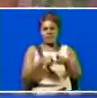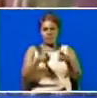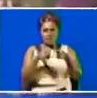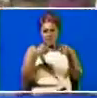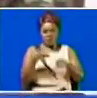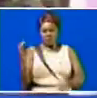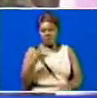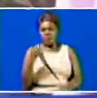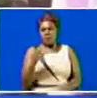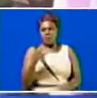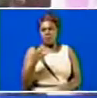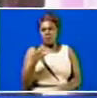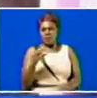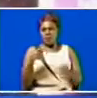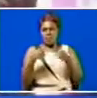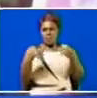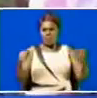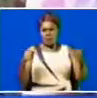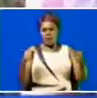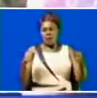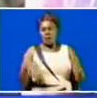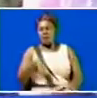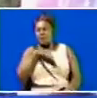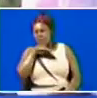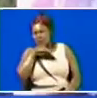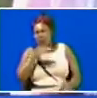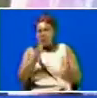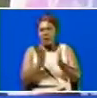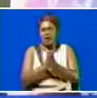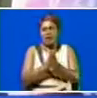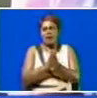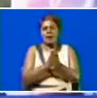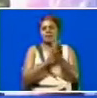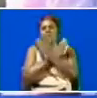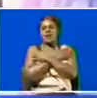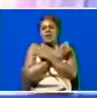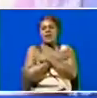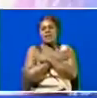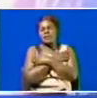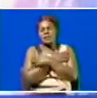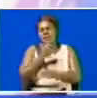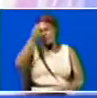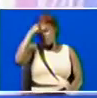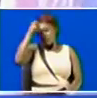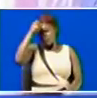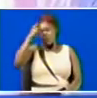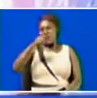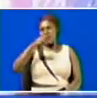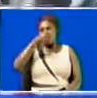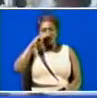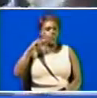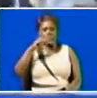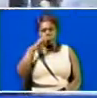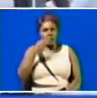capitalizing on a perceived grudge between Odinga and his coalition partners Musalia Mudavadi and Moses Wetangula, who are